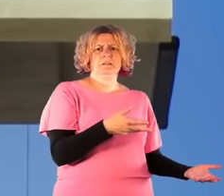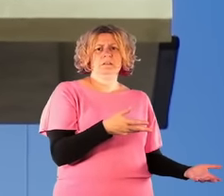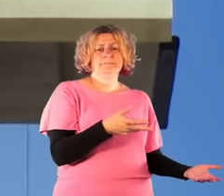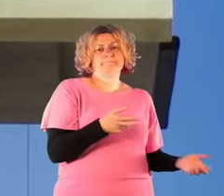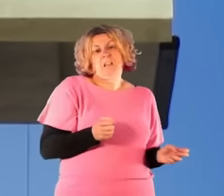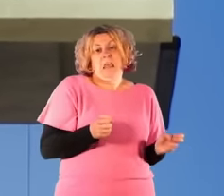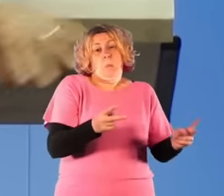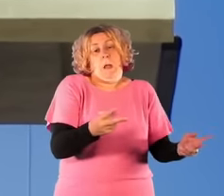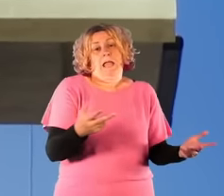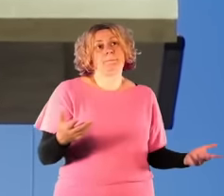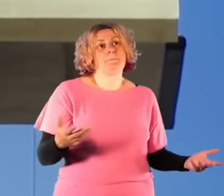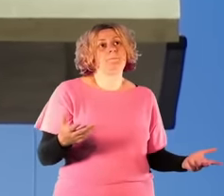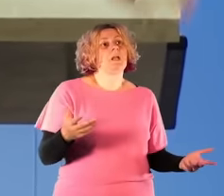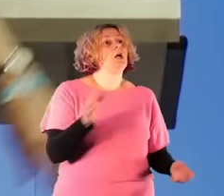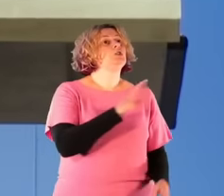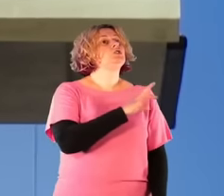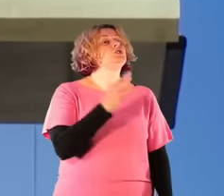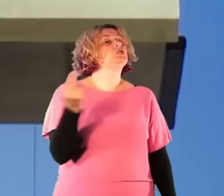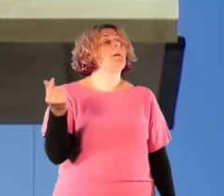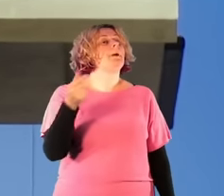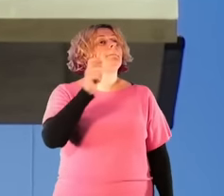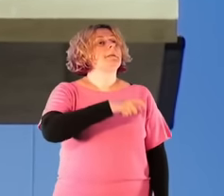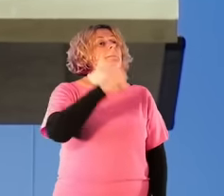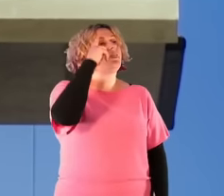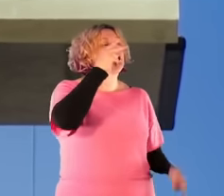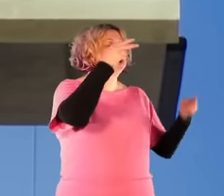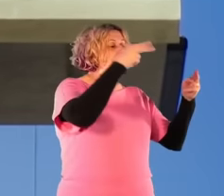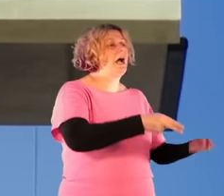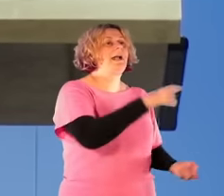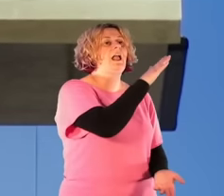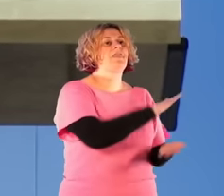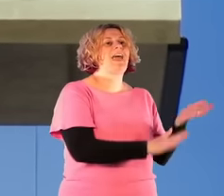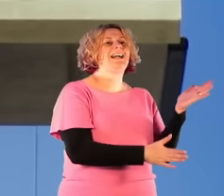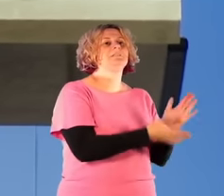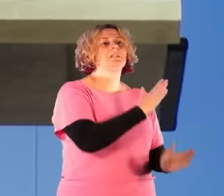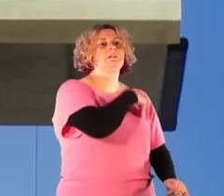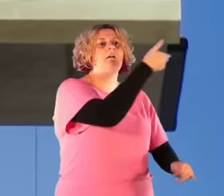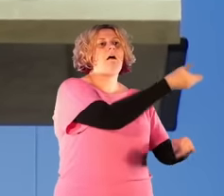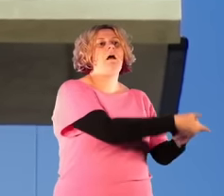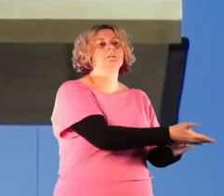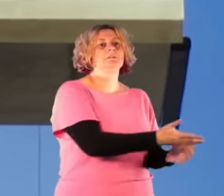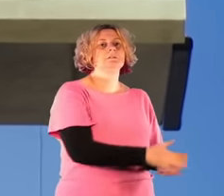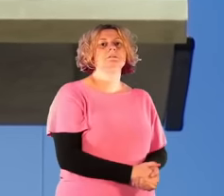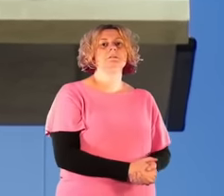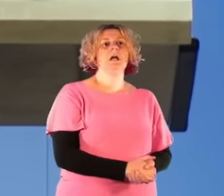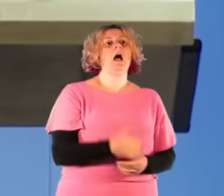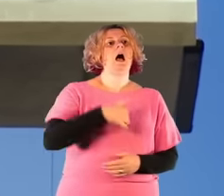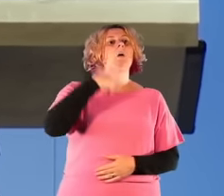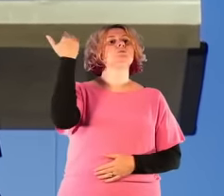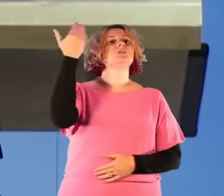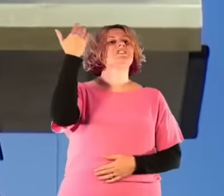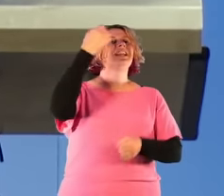some people say, well, there's nothing after that. That's just the end. I was preaching in Glasgow recently. Anybody from Glasgow?